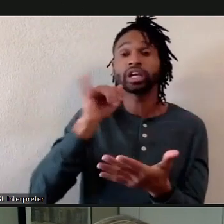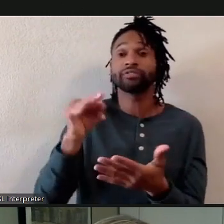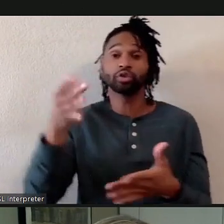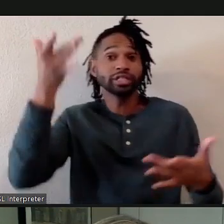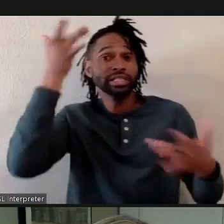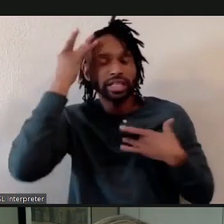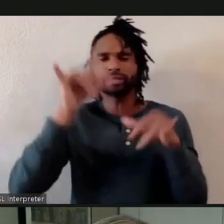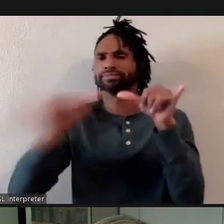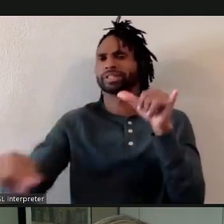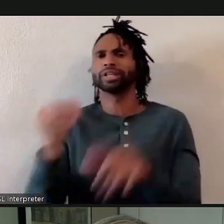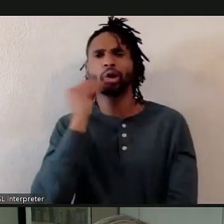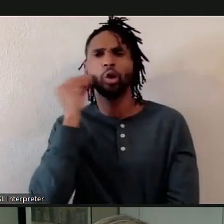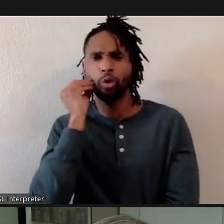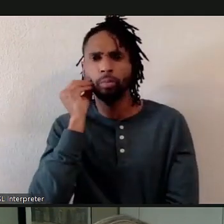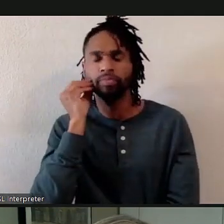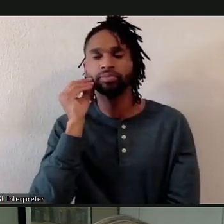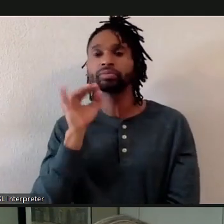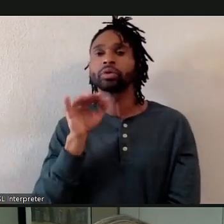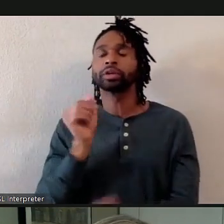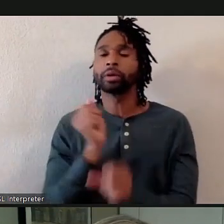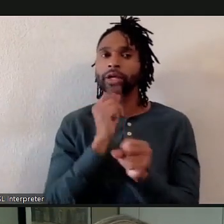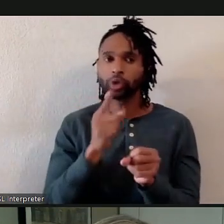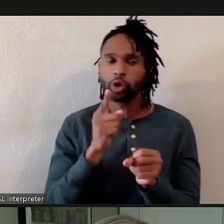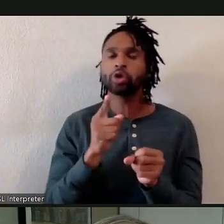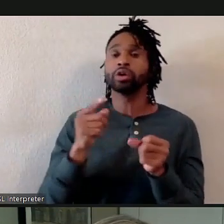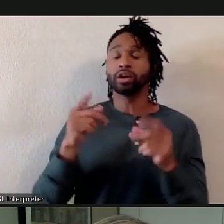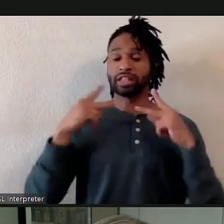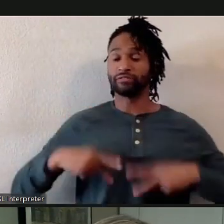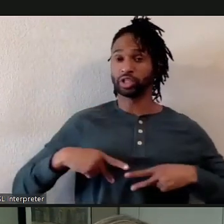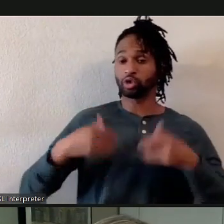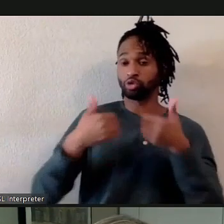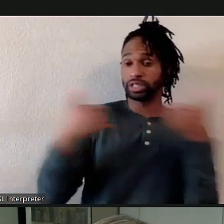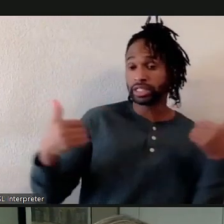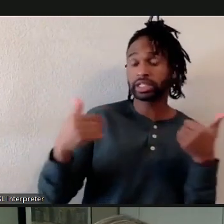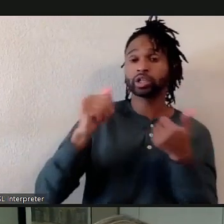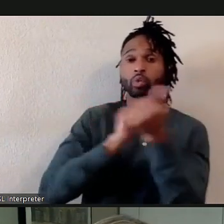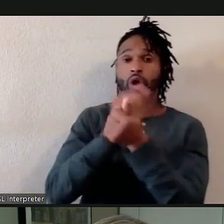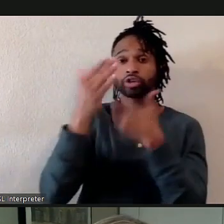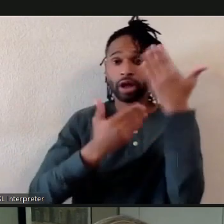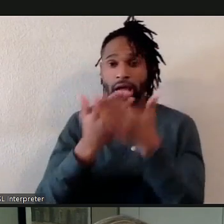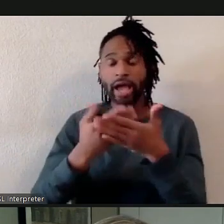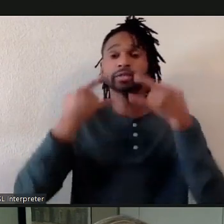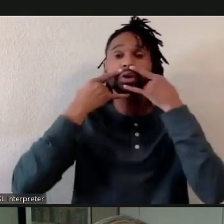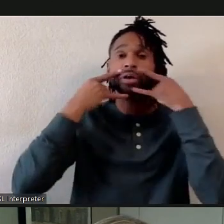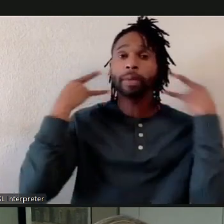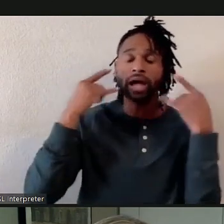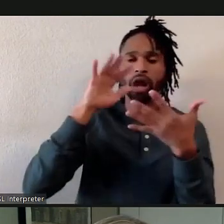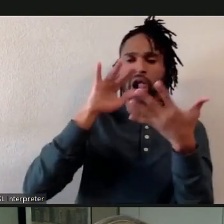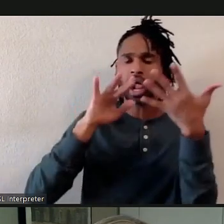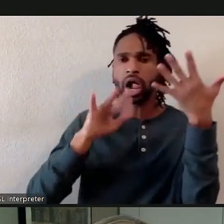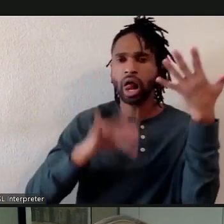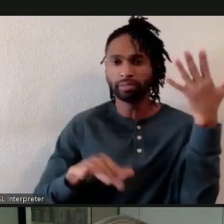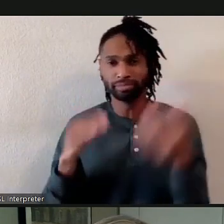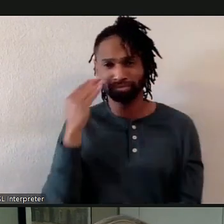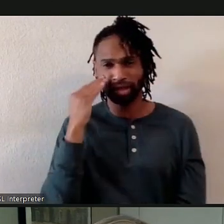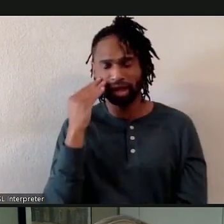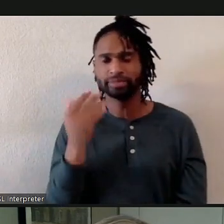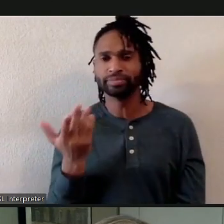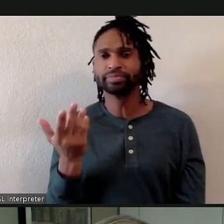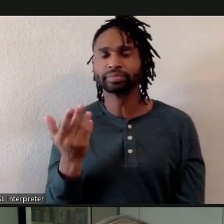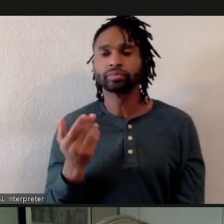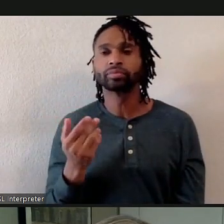sure we're making appropriate physical distancing, washing our hands, wearing our masks. And of course, most recently, we